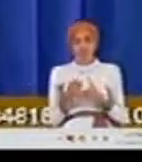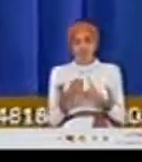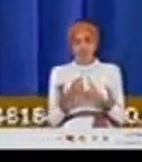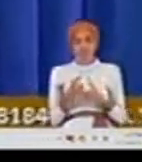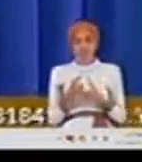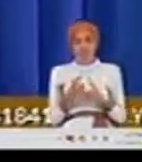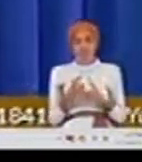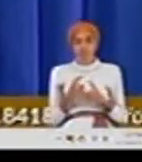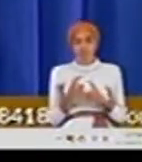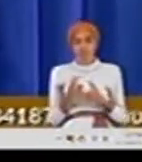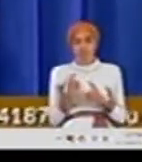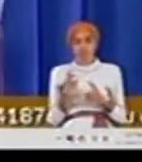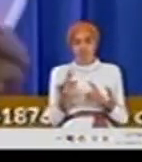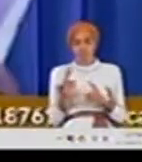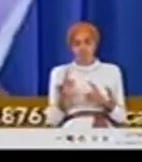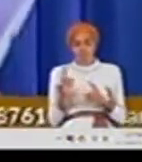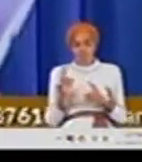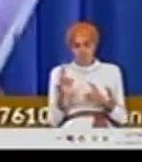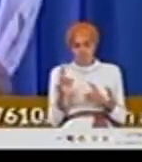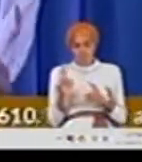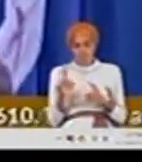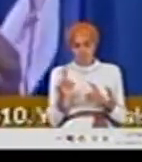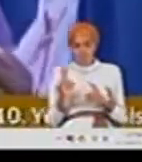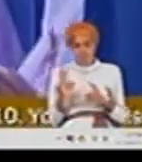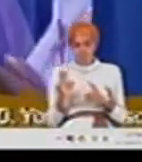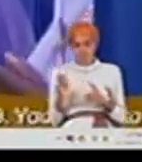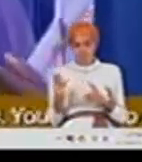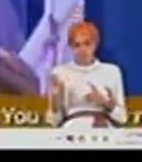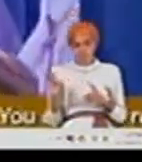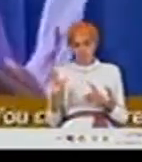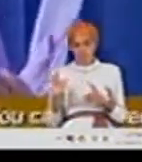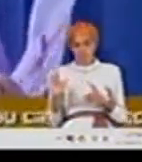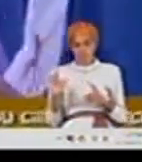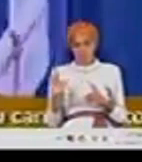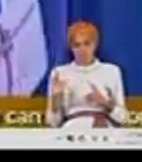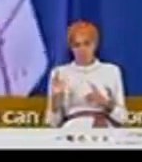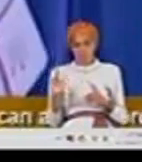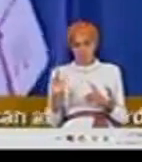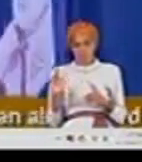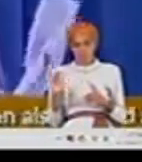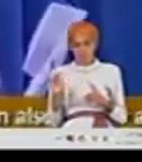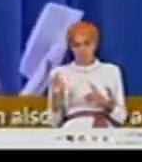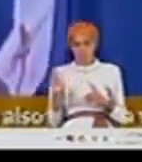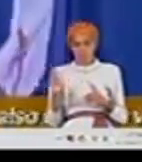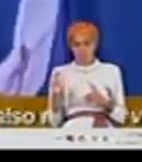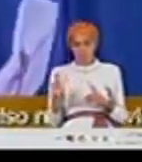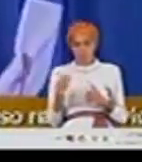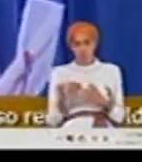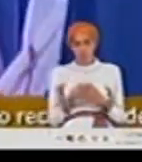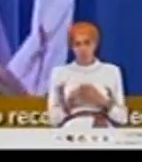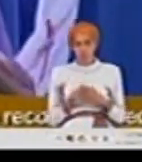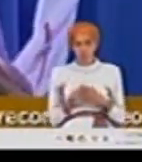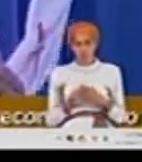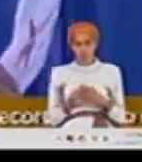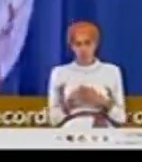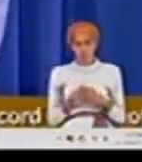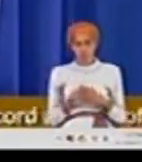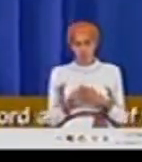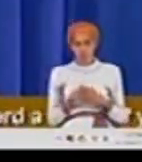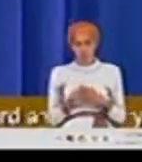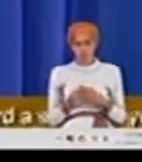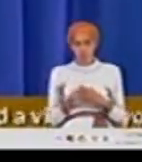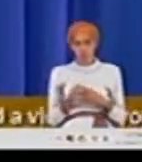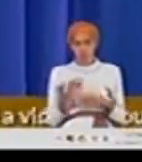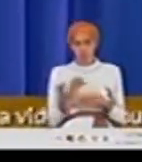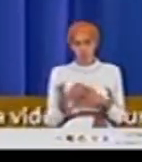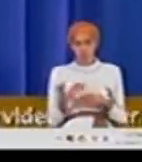ss3 newly in Gard when I step my foot into the ss3 I just lose my mental head to celebrate malaria and then after then